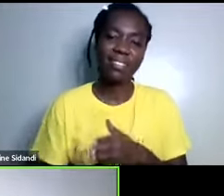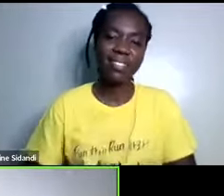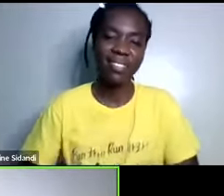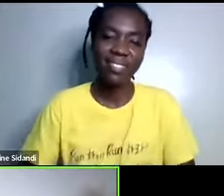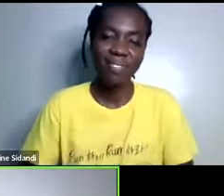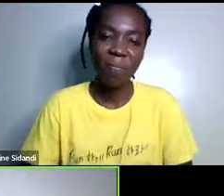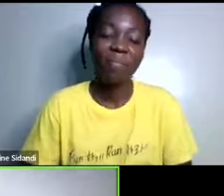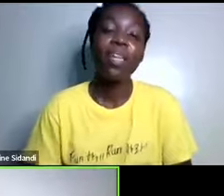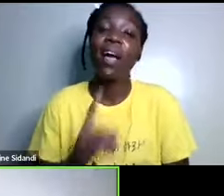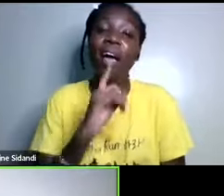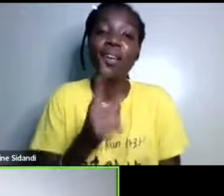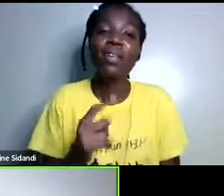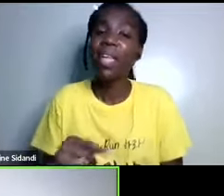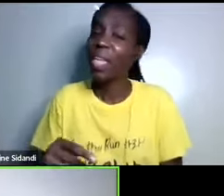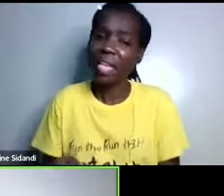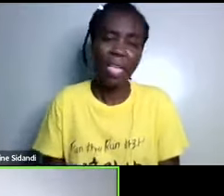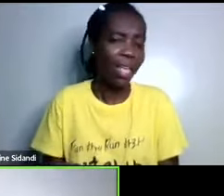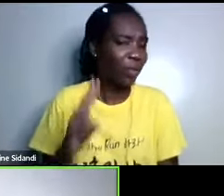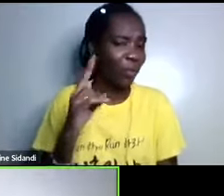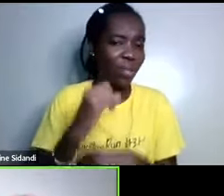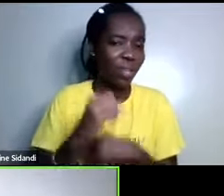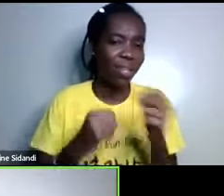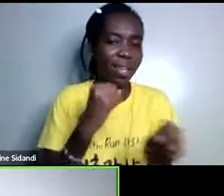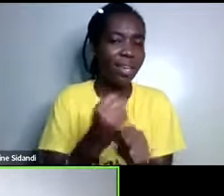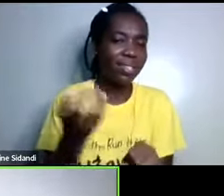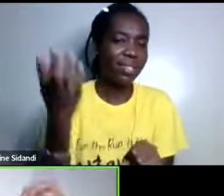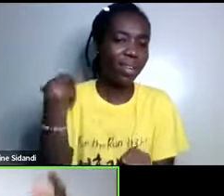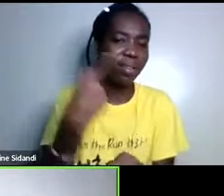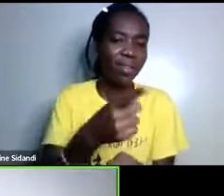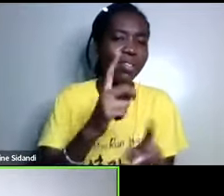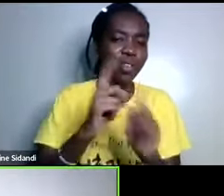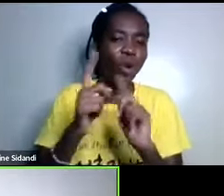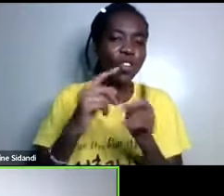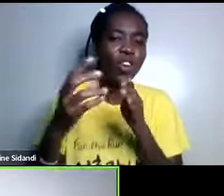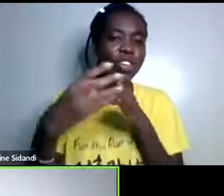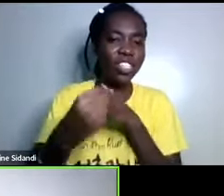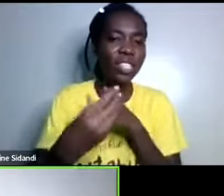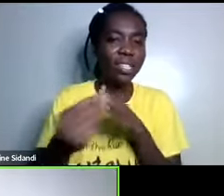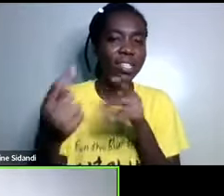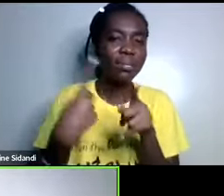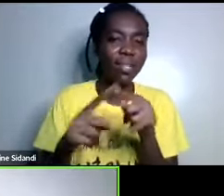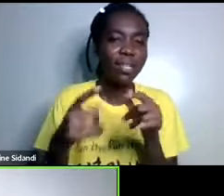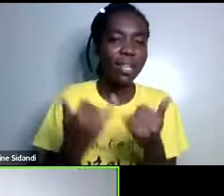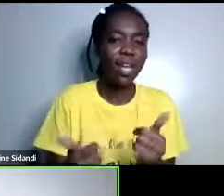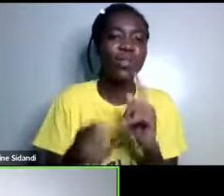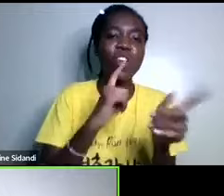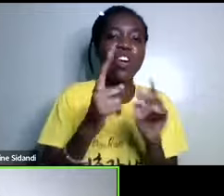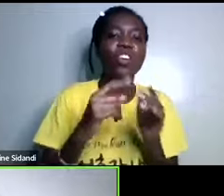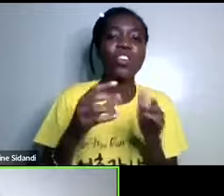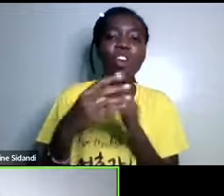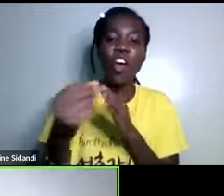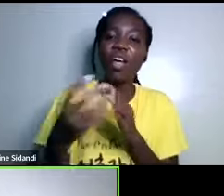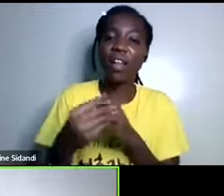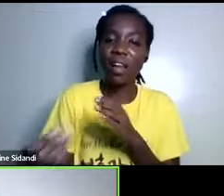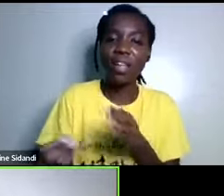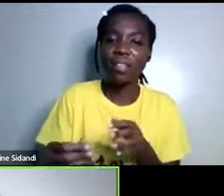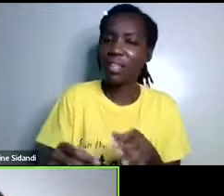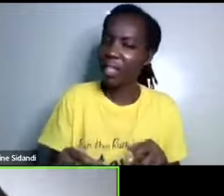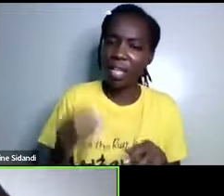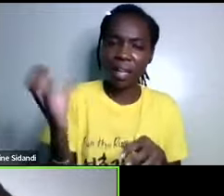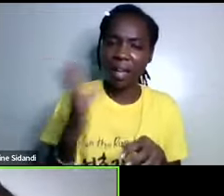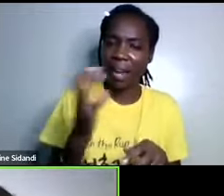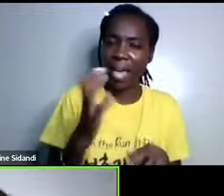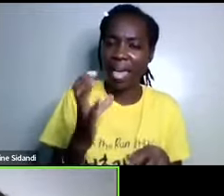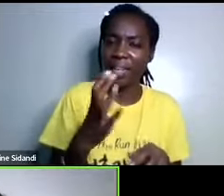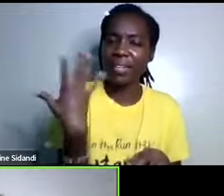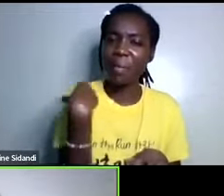Bobby 2 years ago was talking to me in shillings. Now he's talking dollars. I mean, he's the first client who ever asked for a